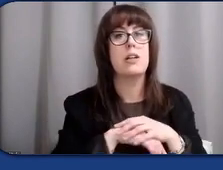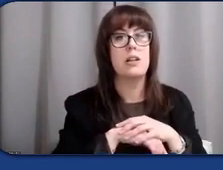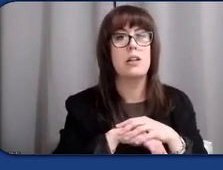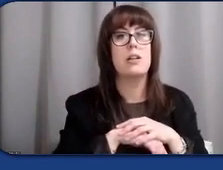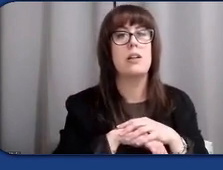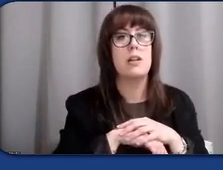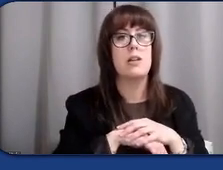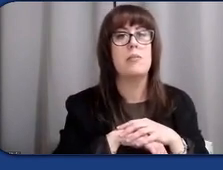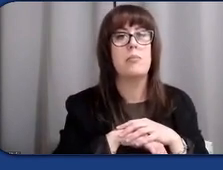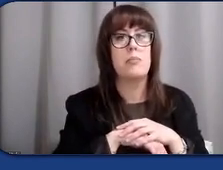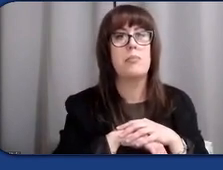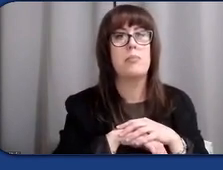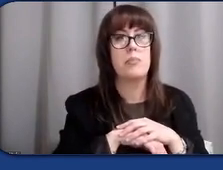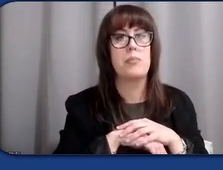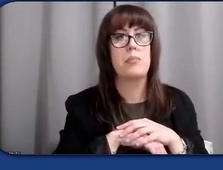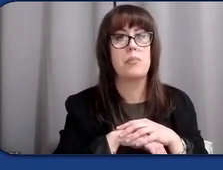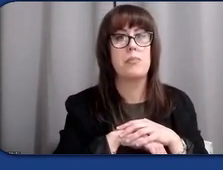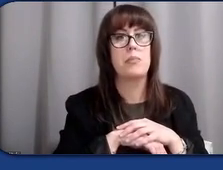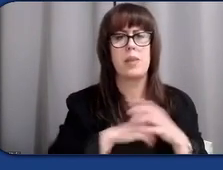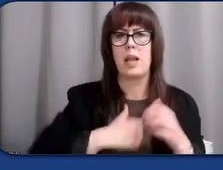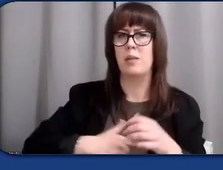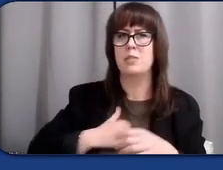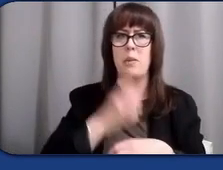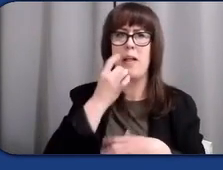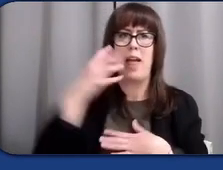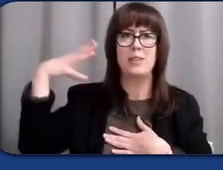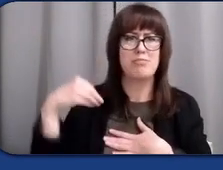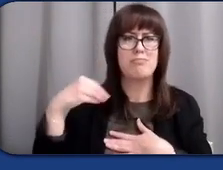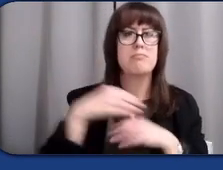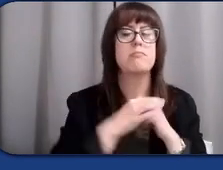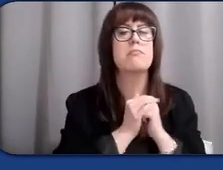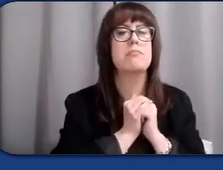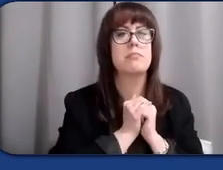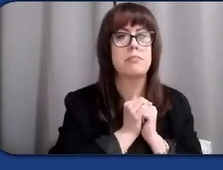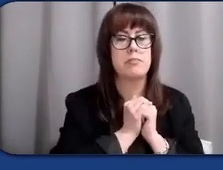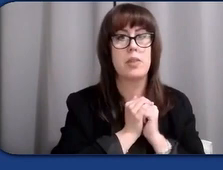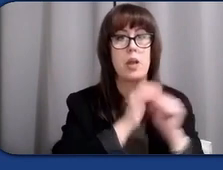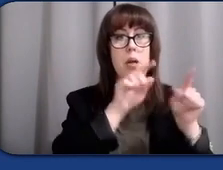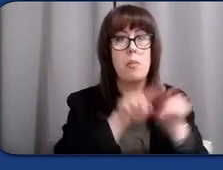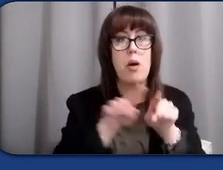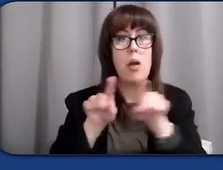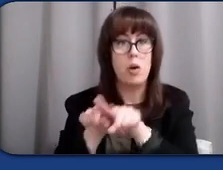that in the, I lined out of light there, but we have to also do that